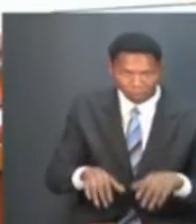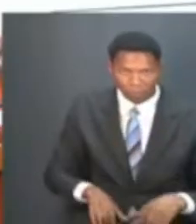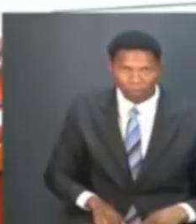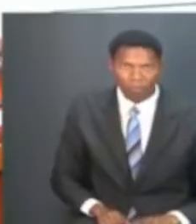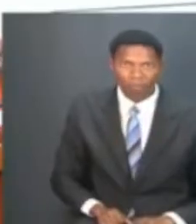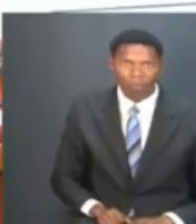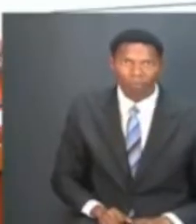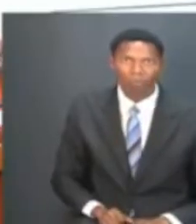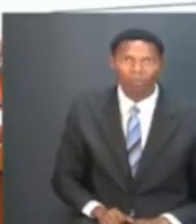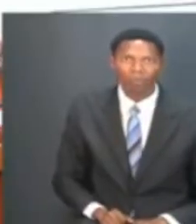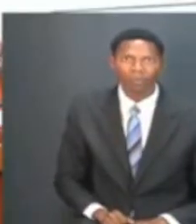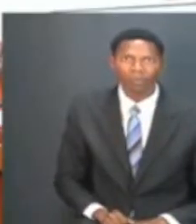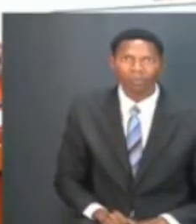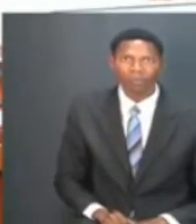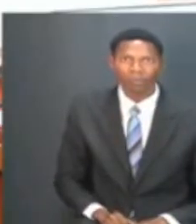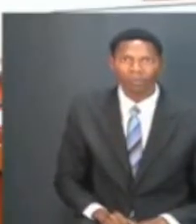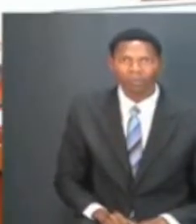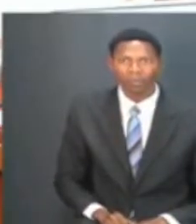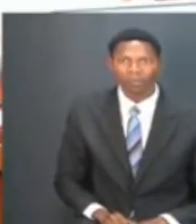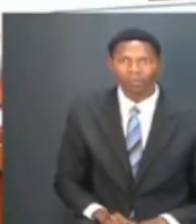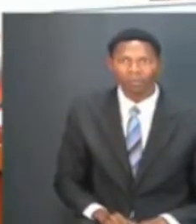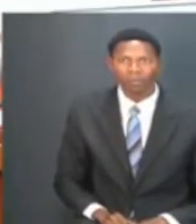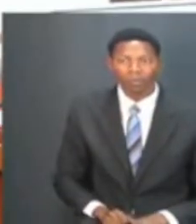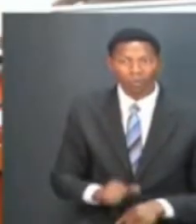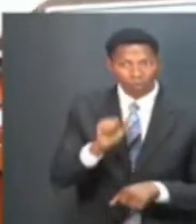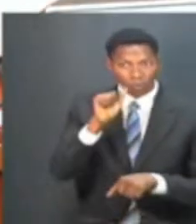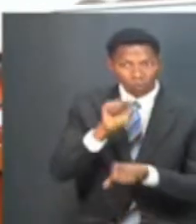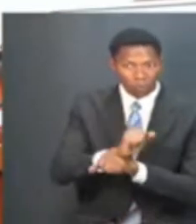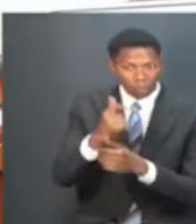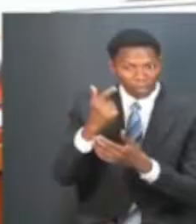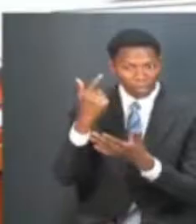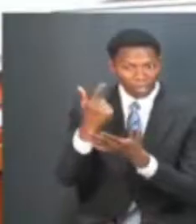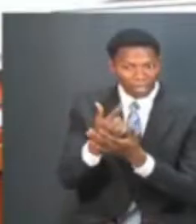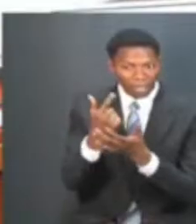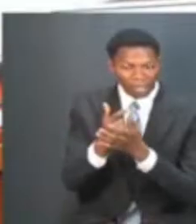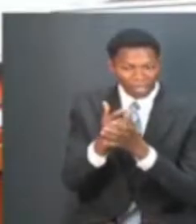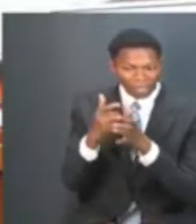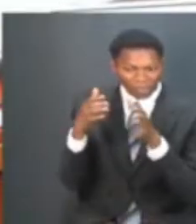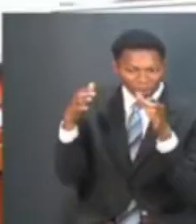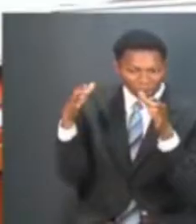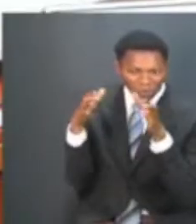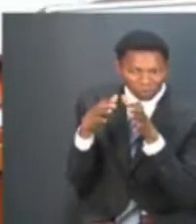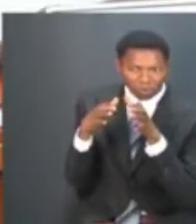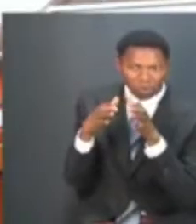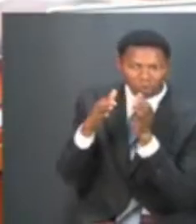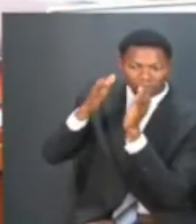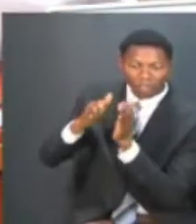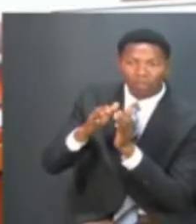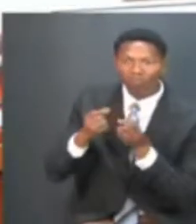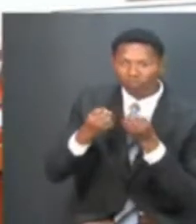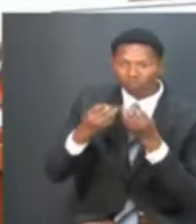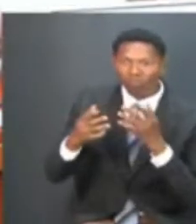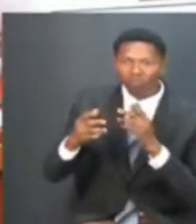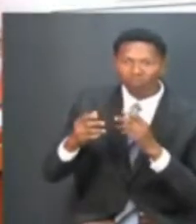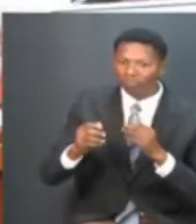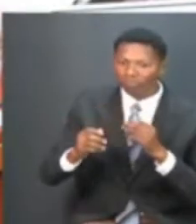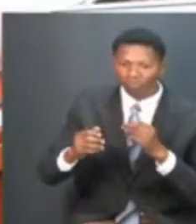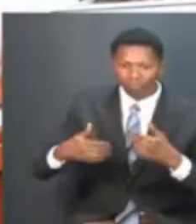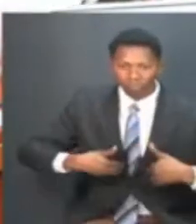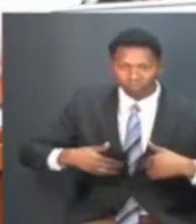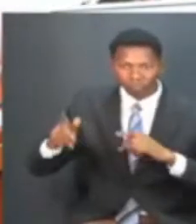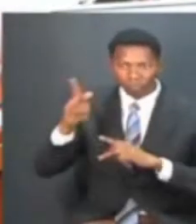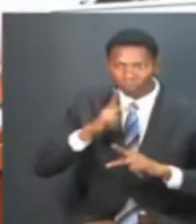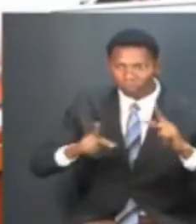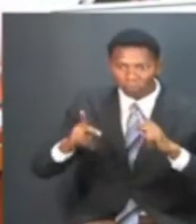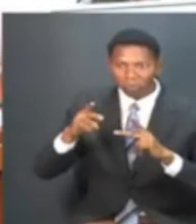The job market in Ghana, Mr. Speaker, is congested, leaving most of the youth in an undesirable